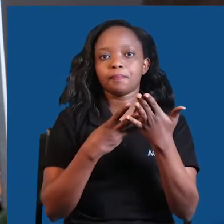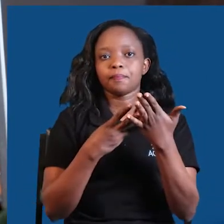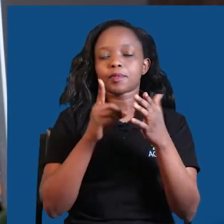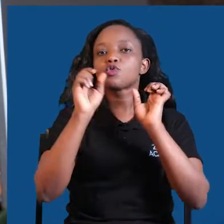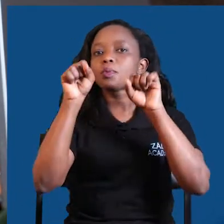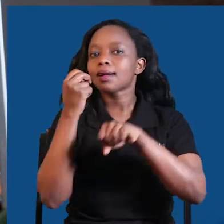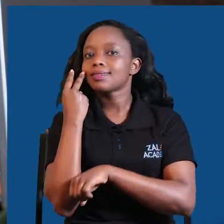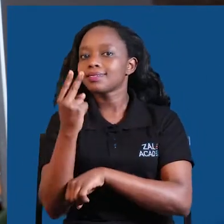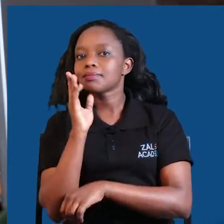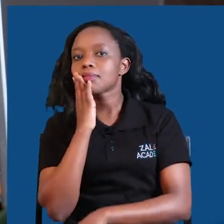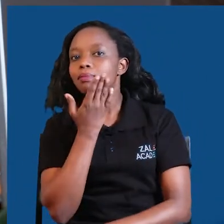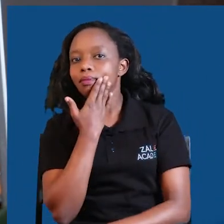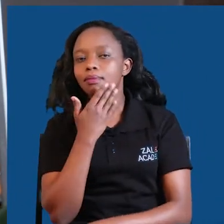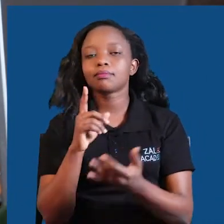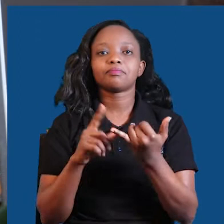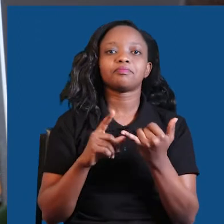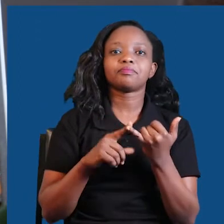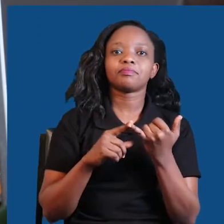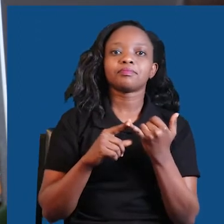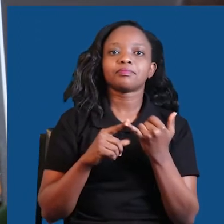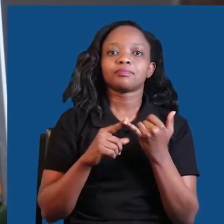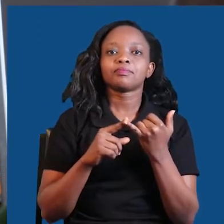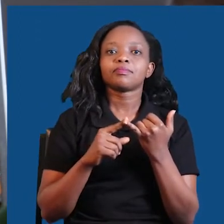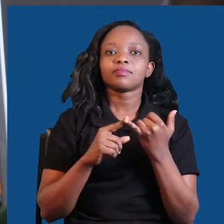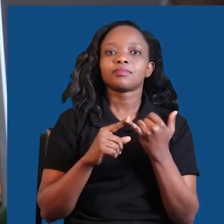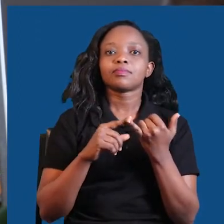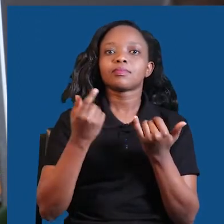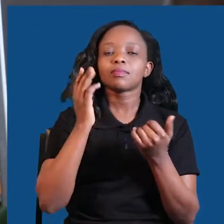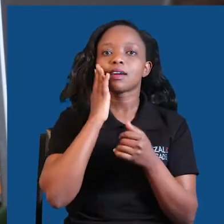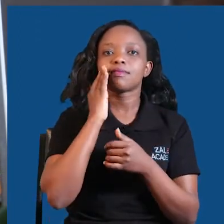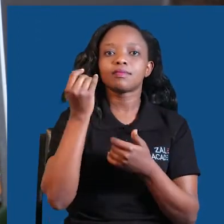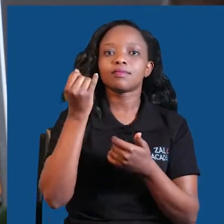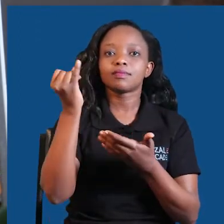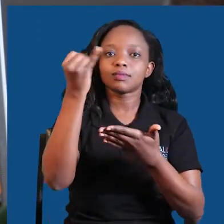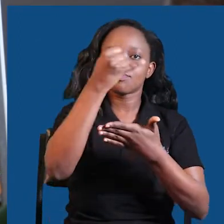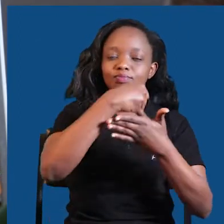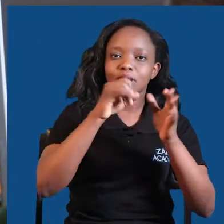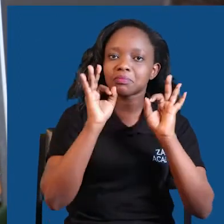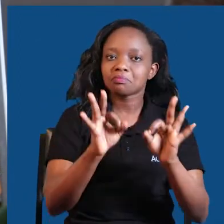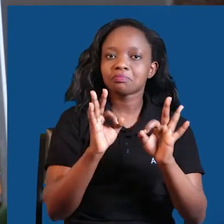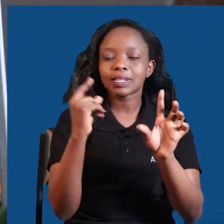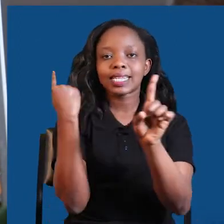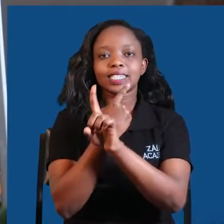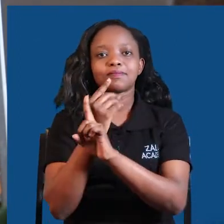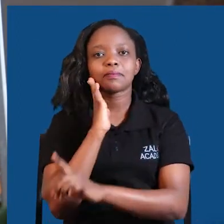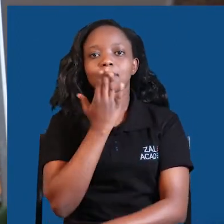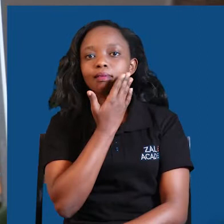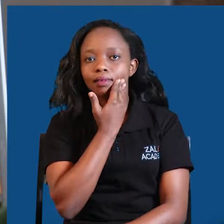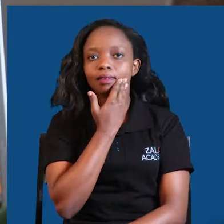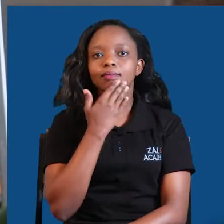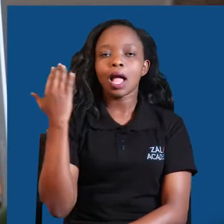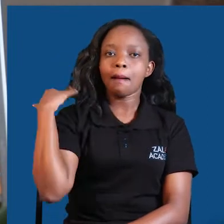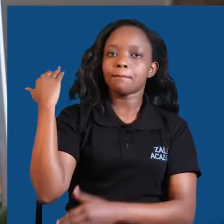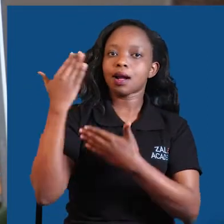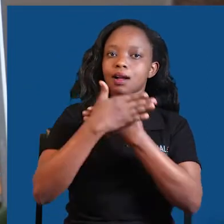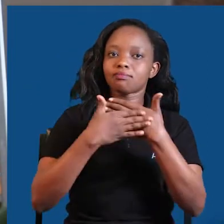there. So you can see those colors, the way forms have rounded corners or edges, different